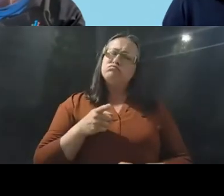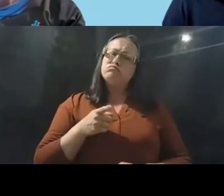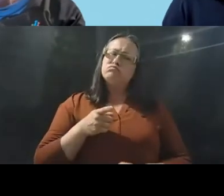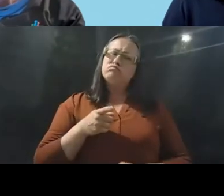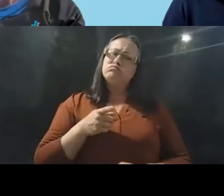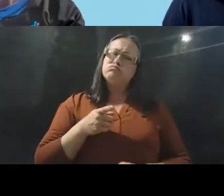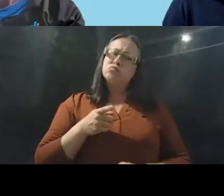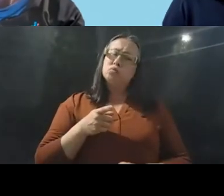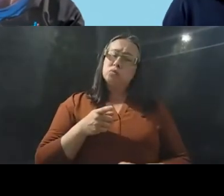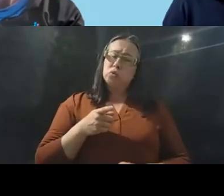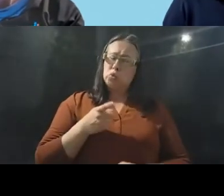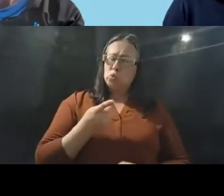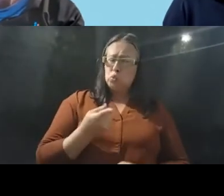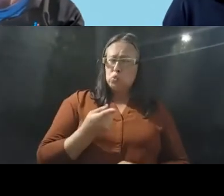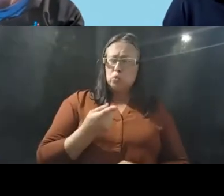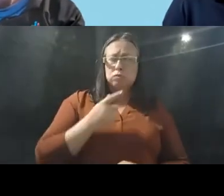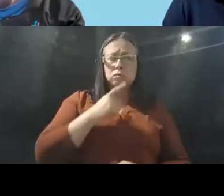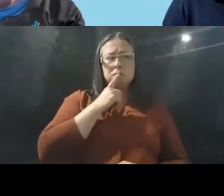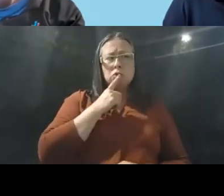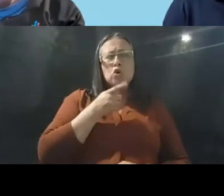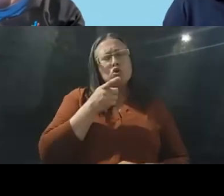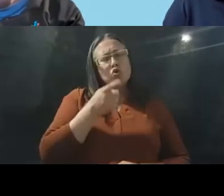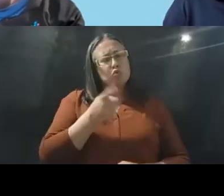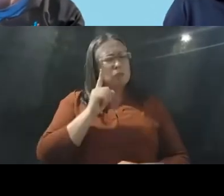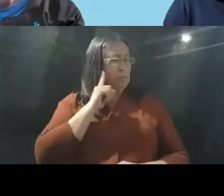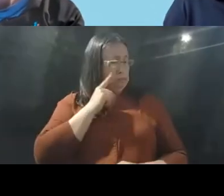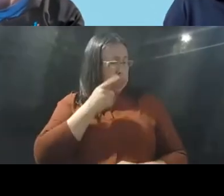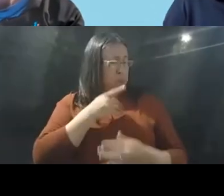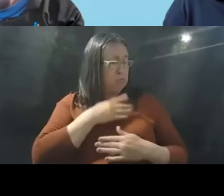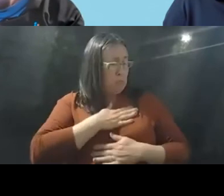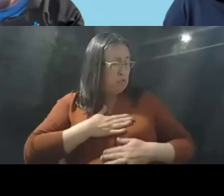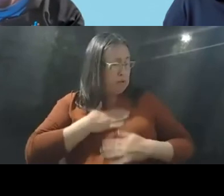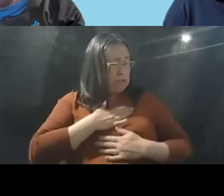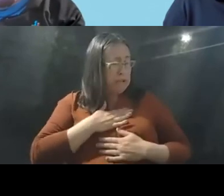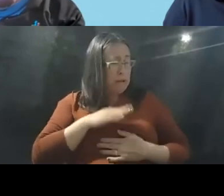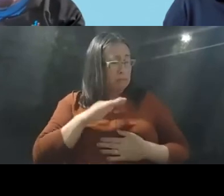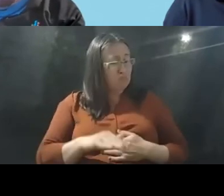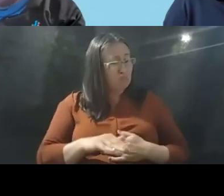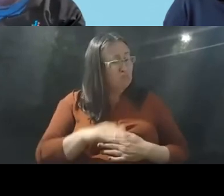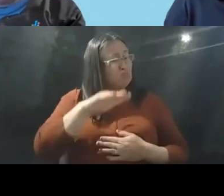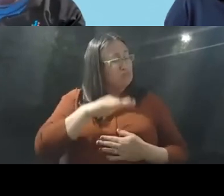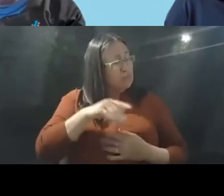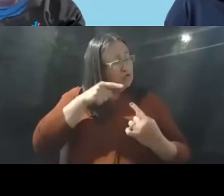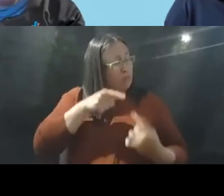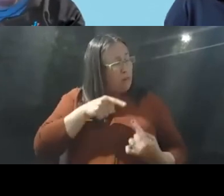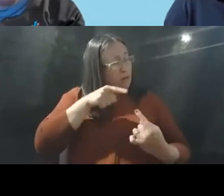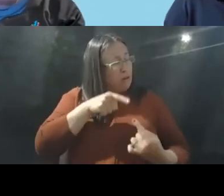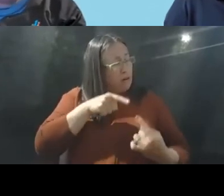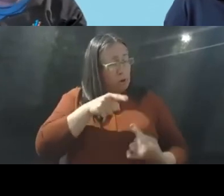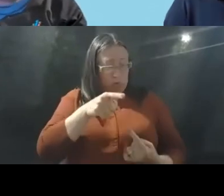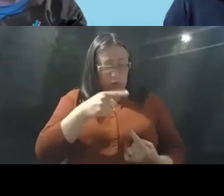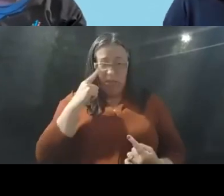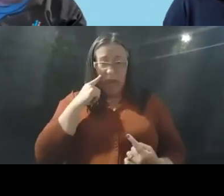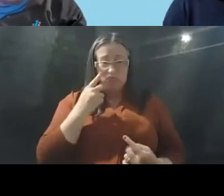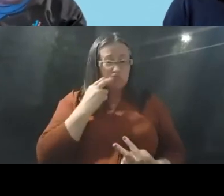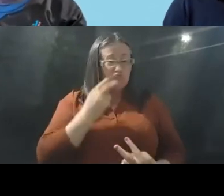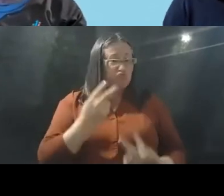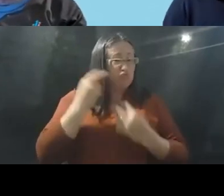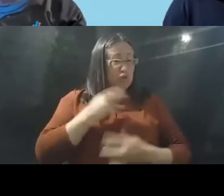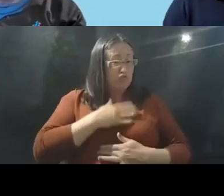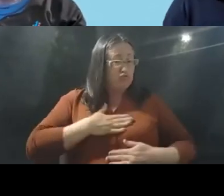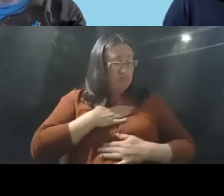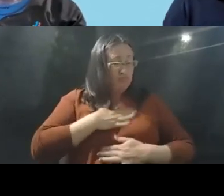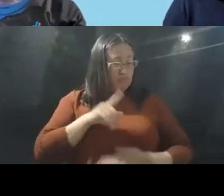that you think you appreciate some of the struggles you went through at an early age to learn things? Yeah,